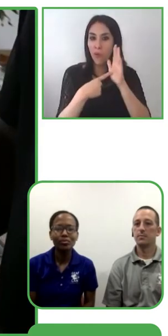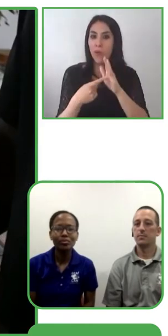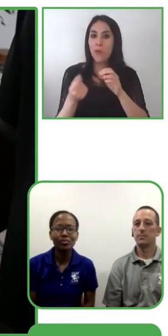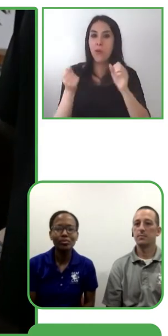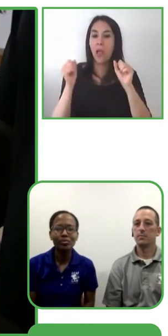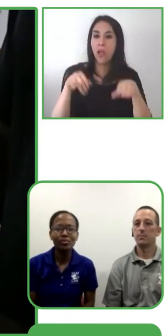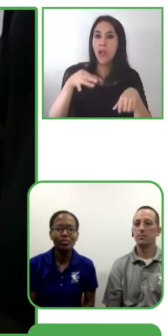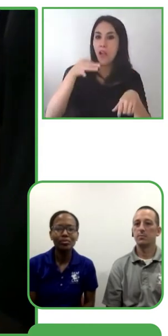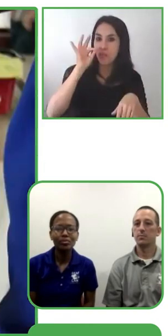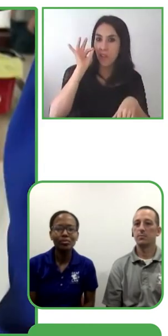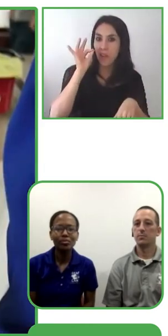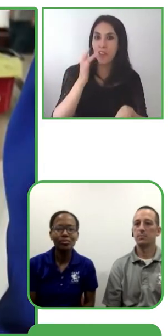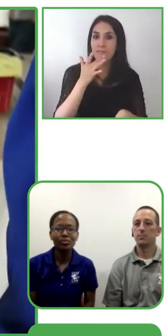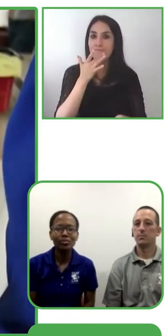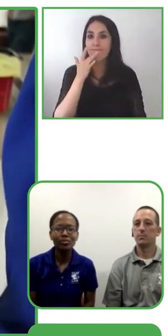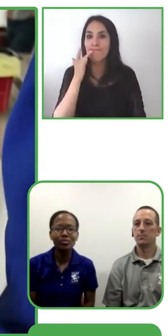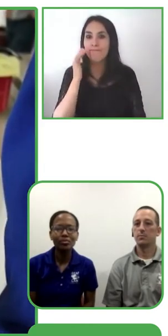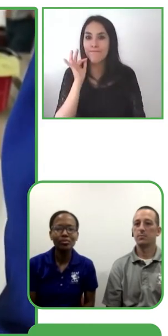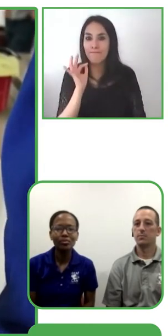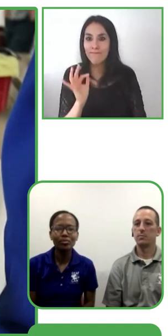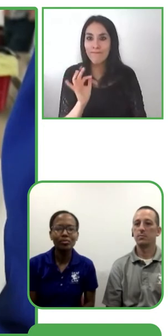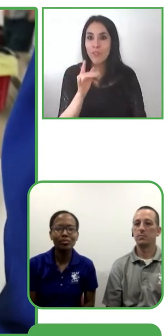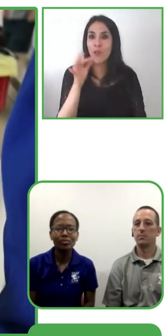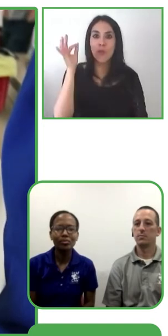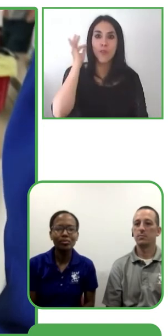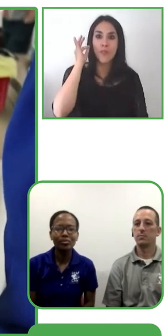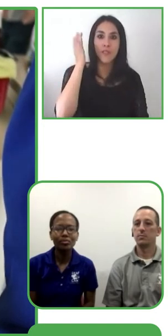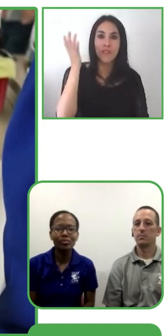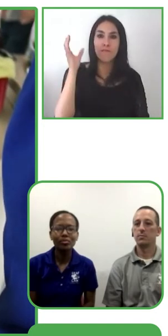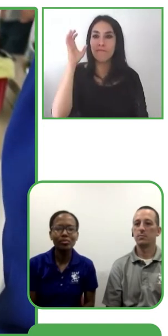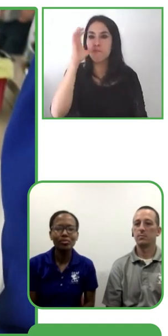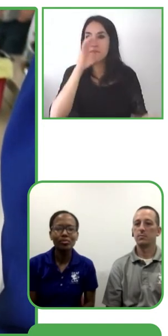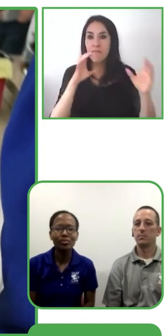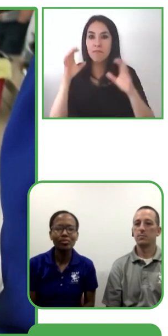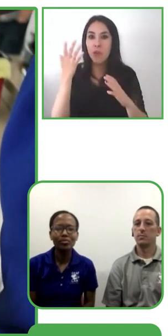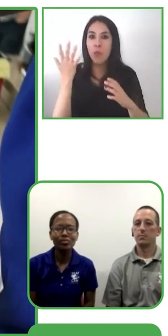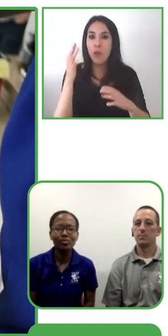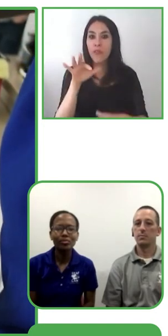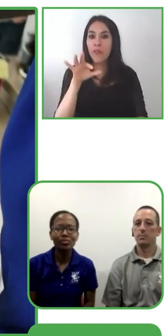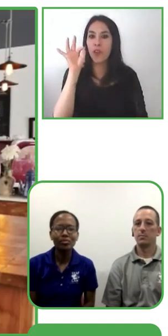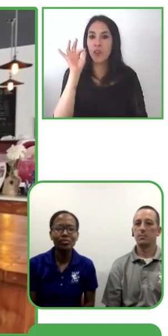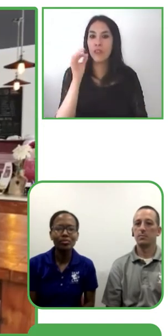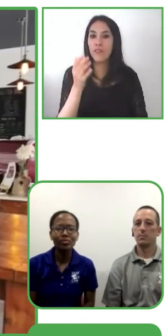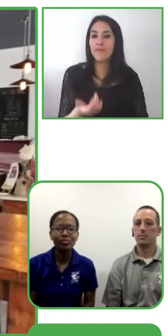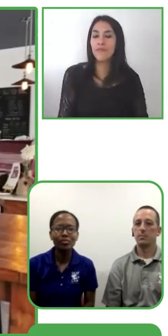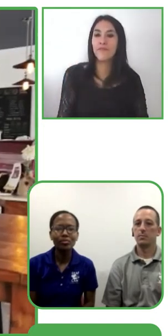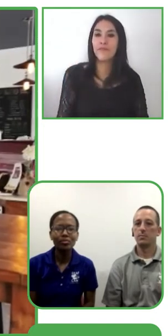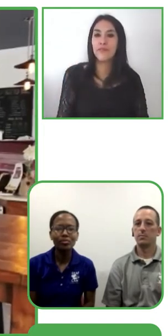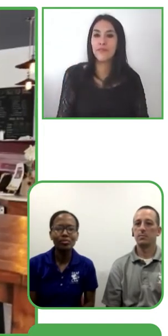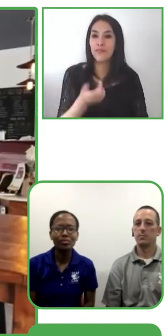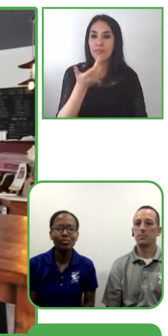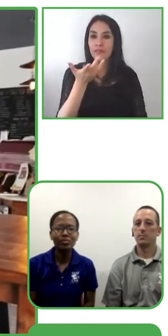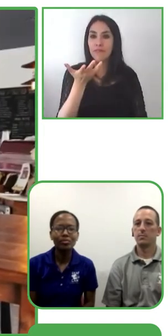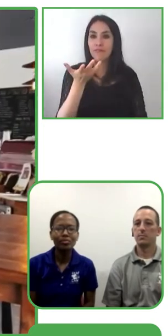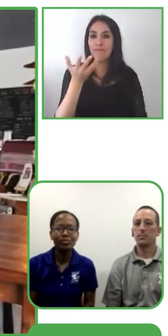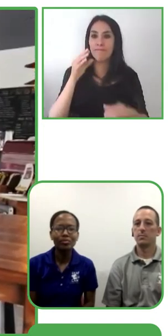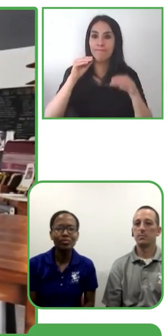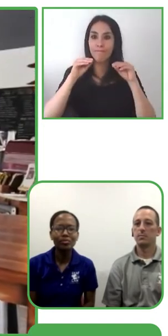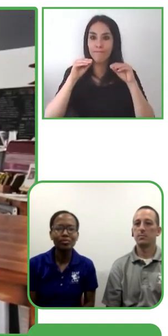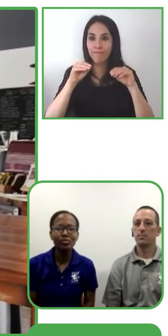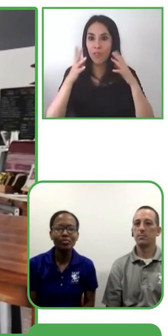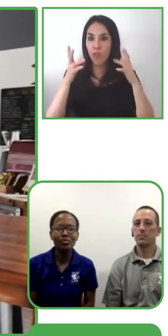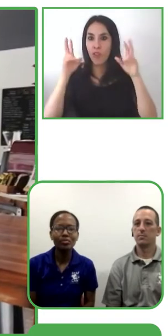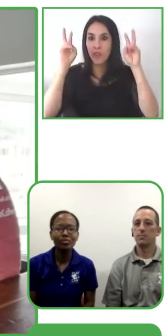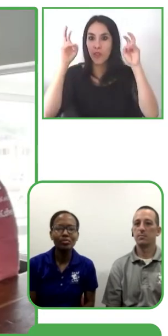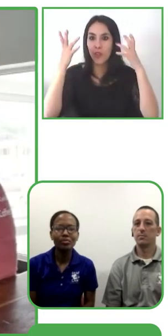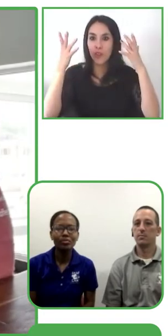Defcan don't just brew coffee. They plant, pick, roast, market, and craft it. I offered them a job at Toyota Coffee House before